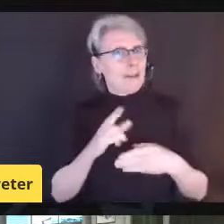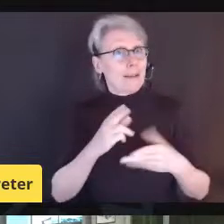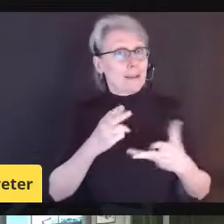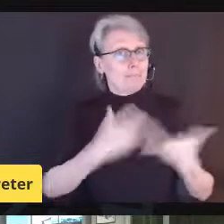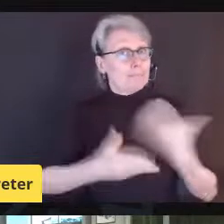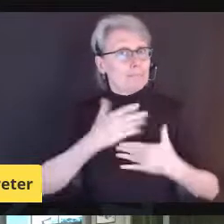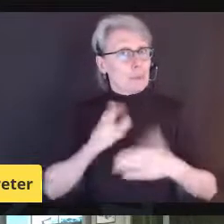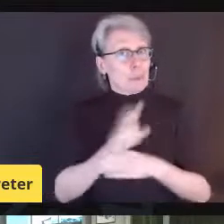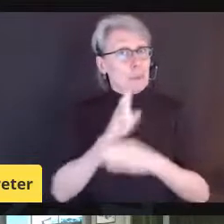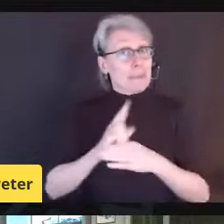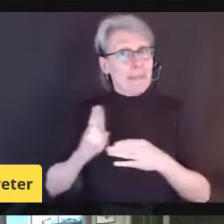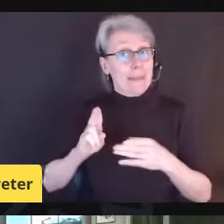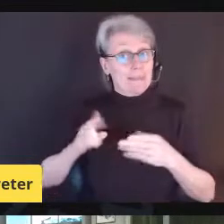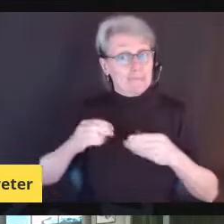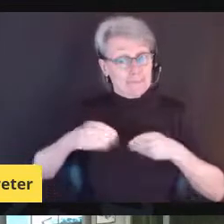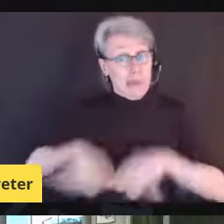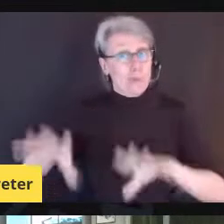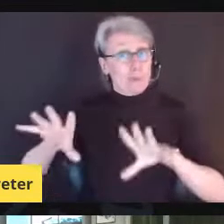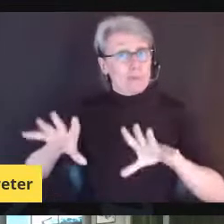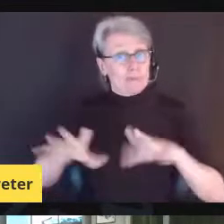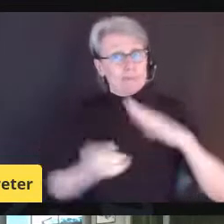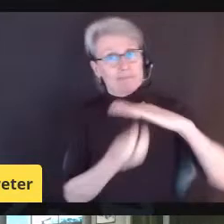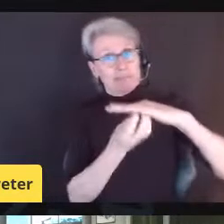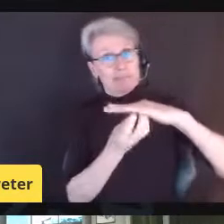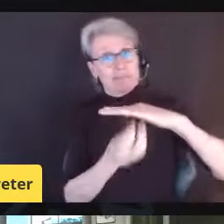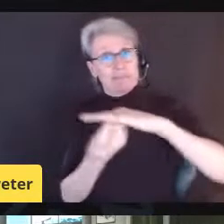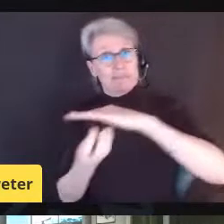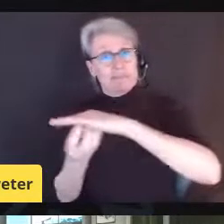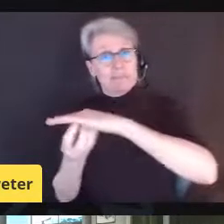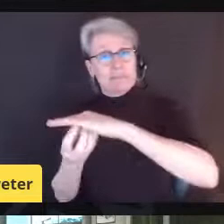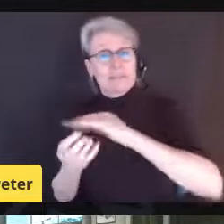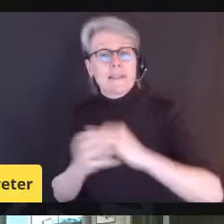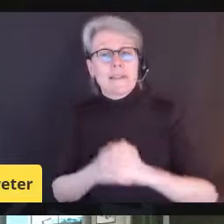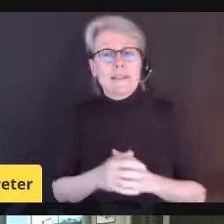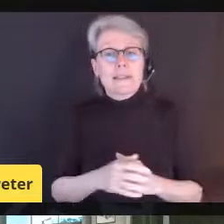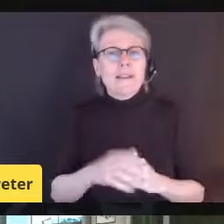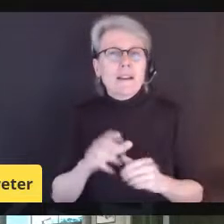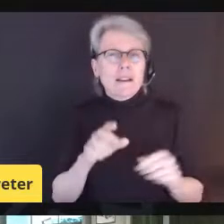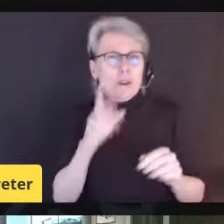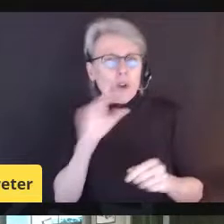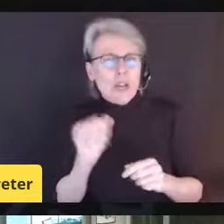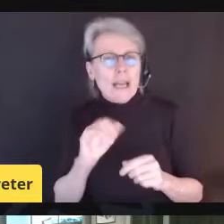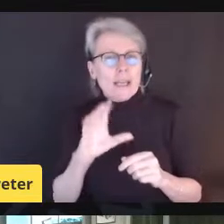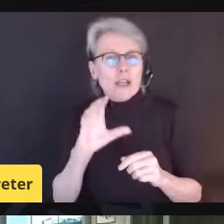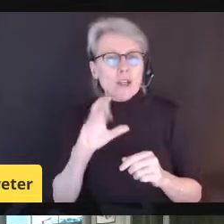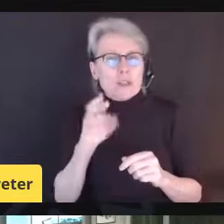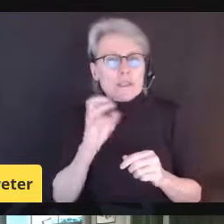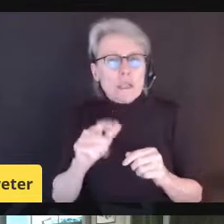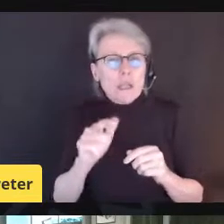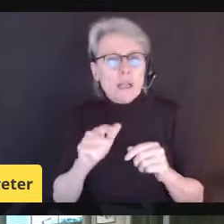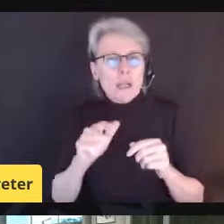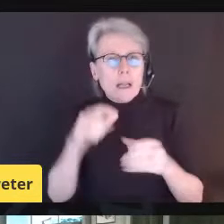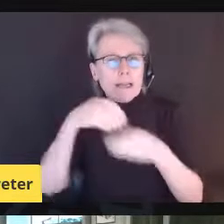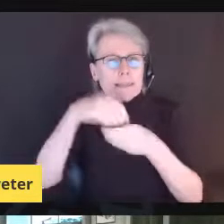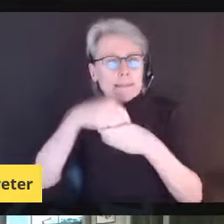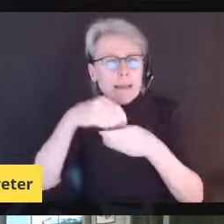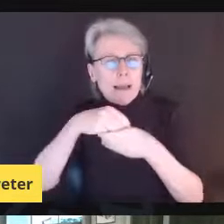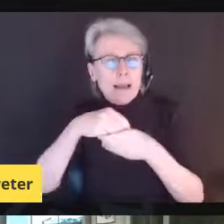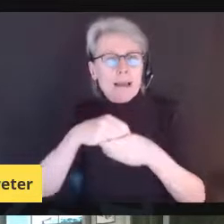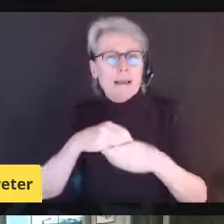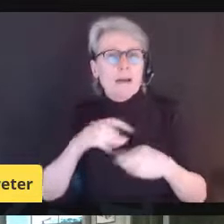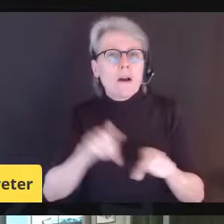soda straw speleothems, which look like soda straws, and they have like a very crystalline structure to them. And then also